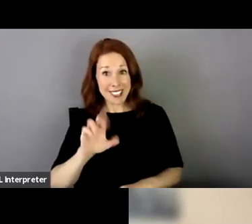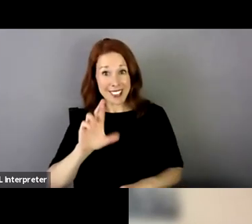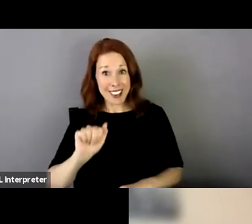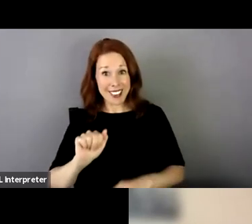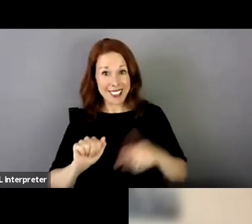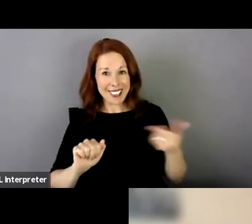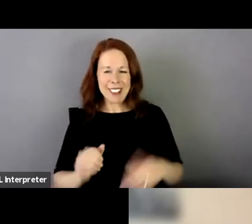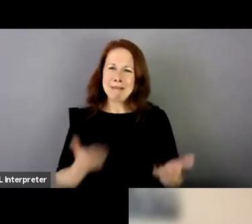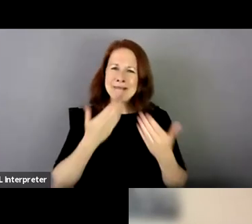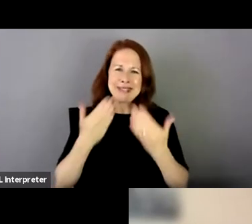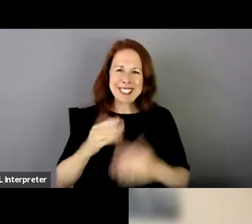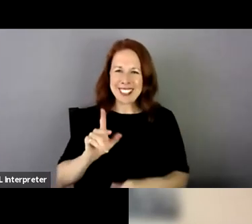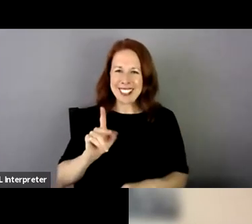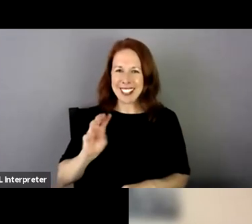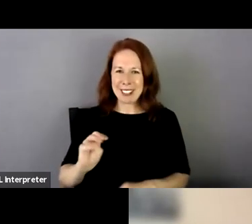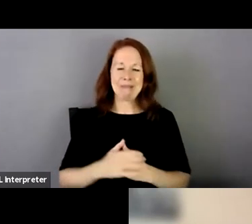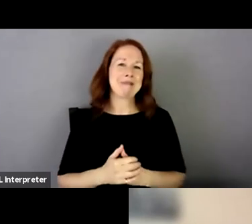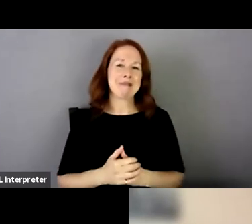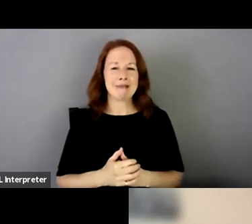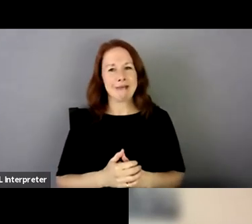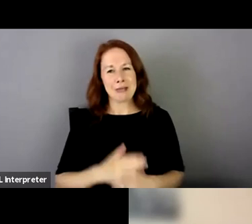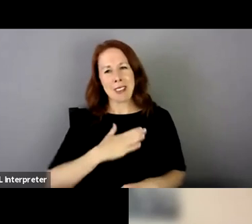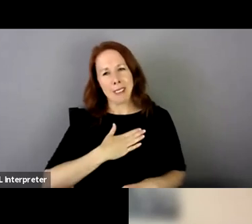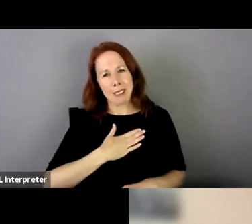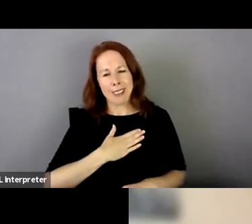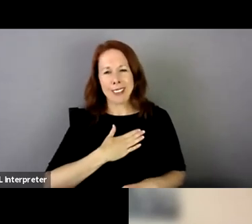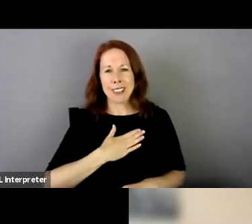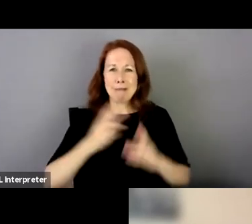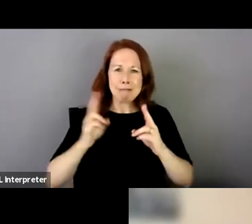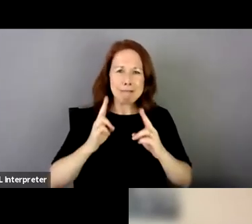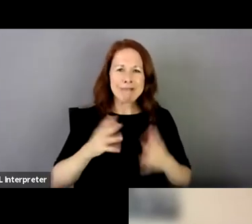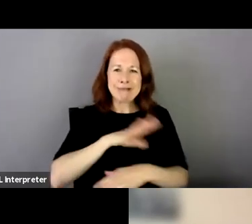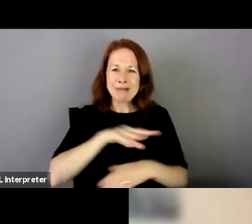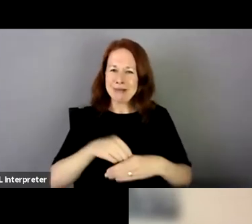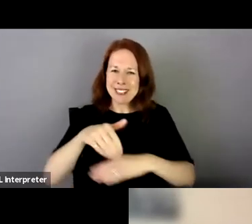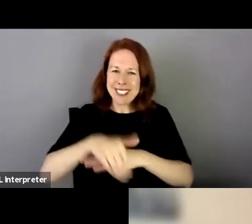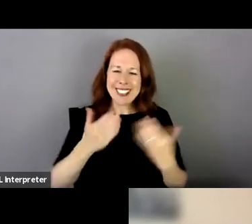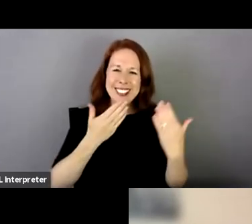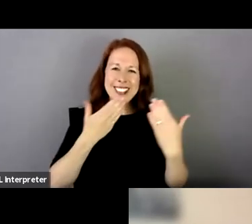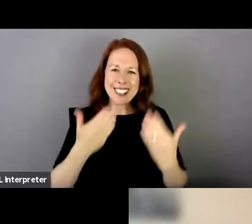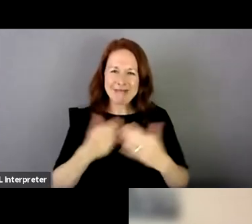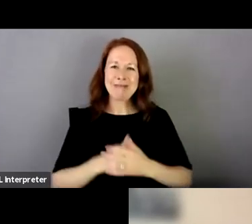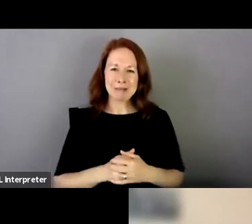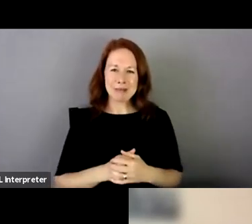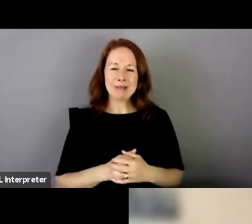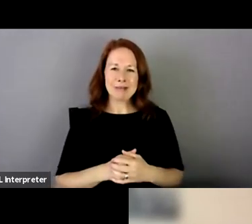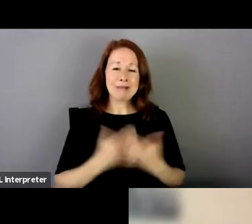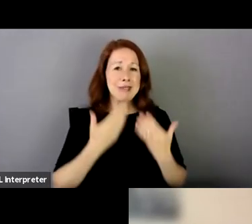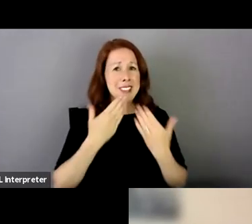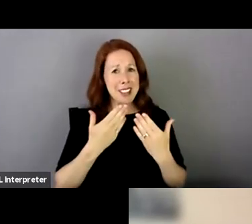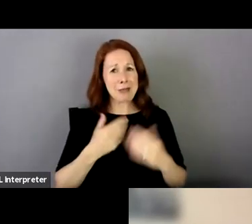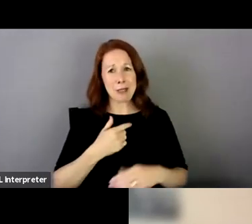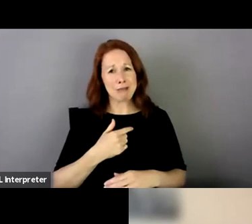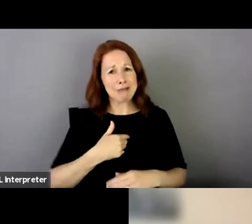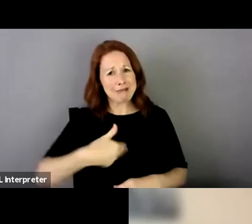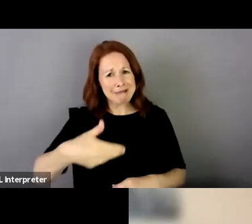you, Kim. First of all, I want to say that it's such a pleasure to be participating tonight in this event. So thank you for including